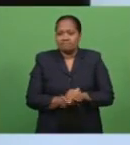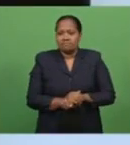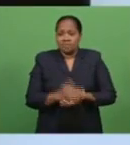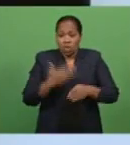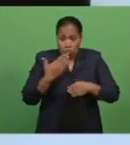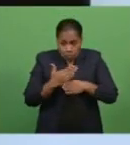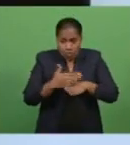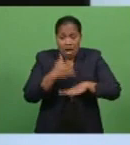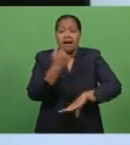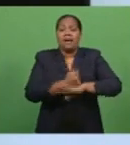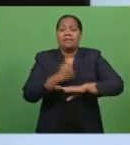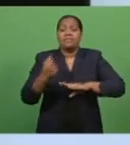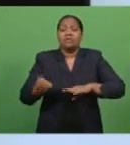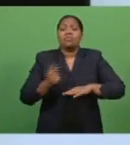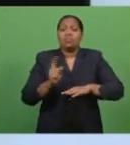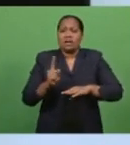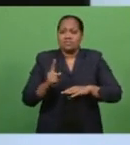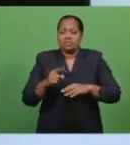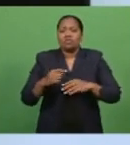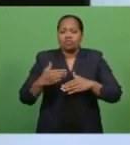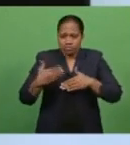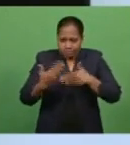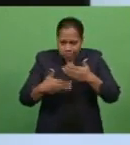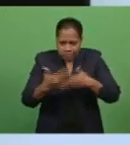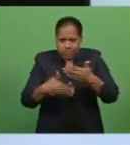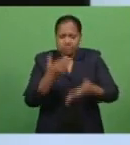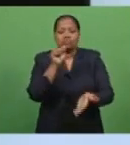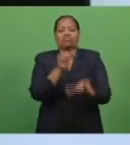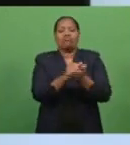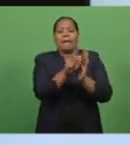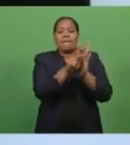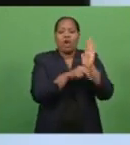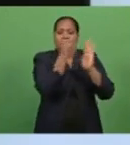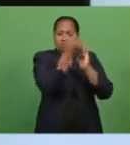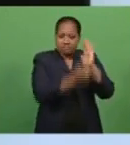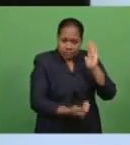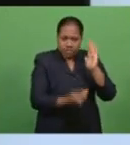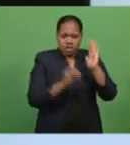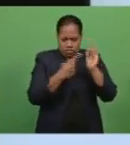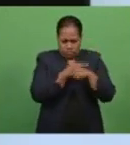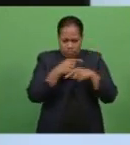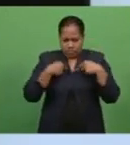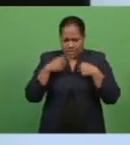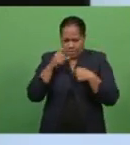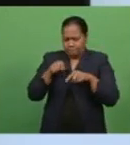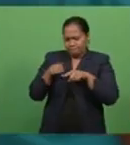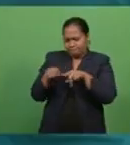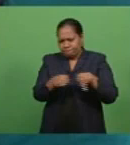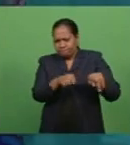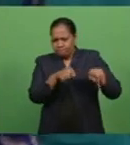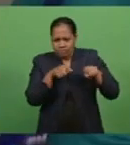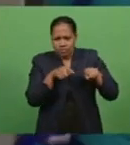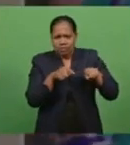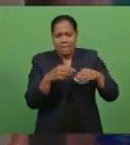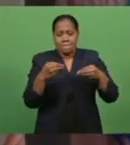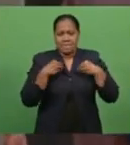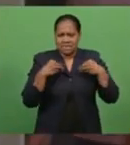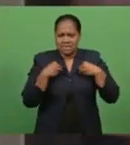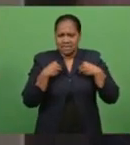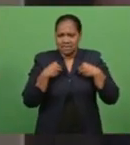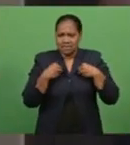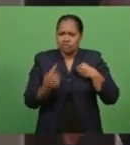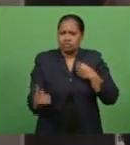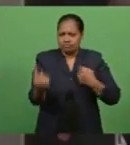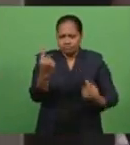of the government is to, of course, roll out the right policies so that we can attract businesses to come forward and